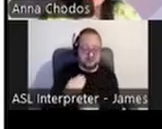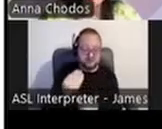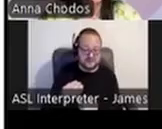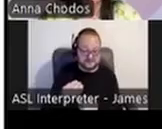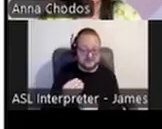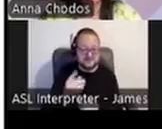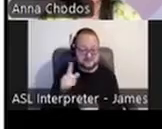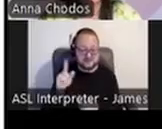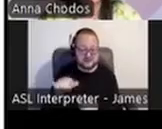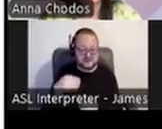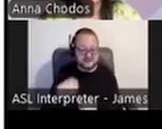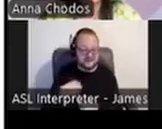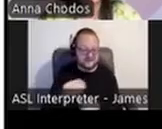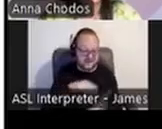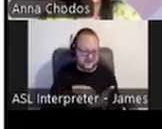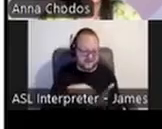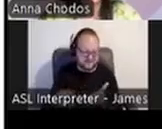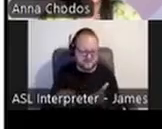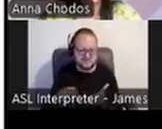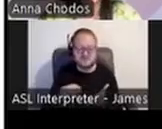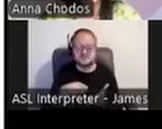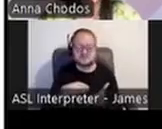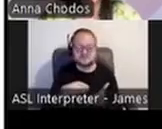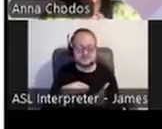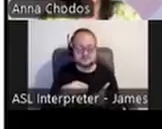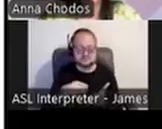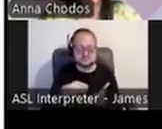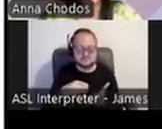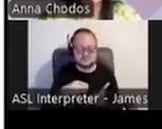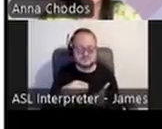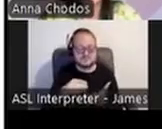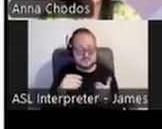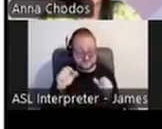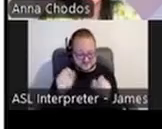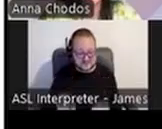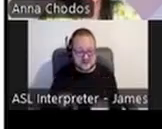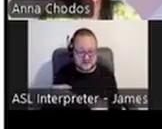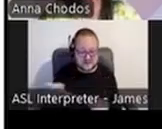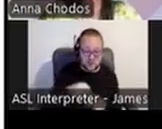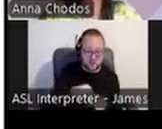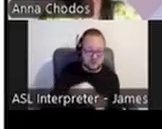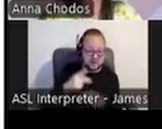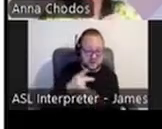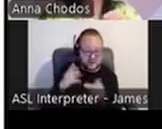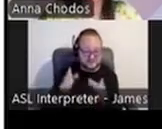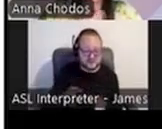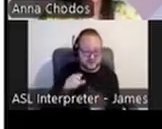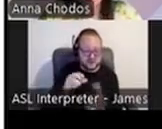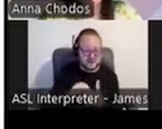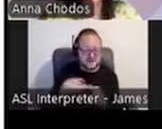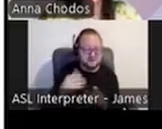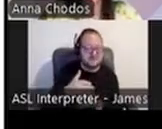Often, is there a way to incorporate the caregiver into that before it's sort of finalized and